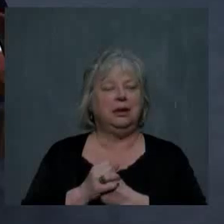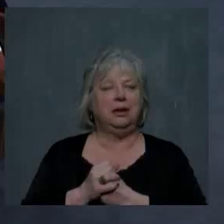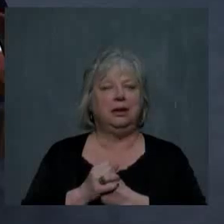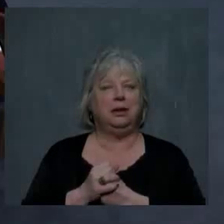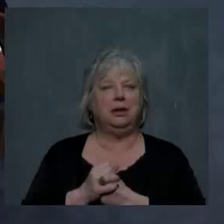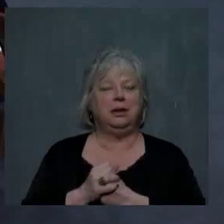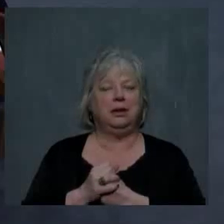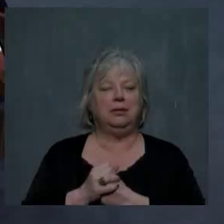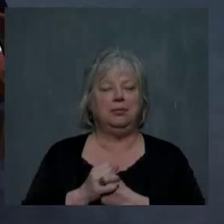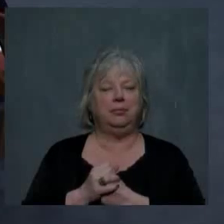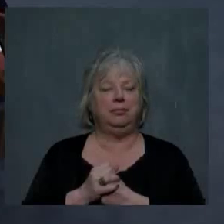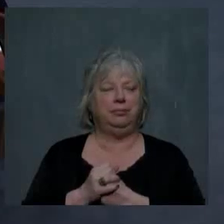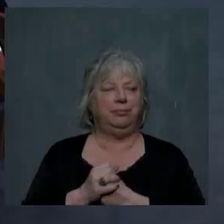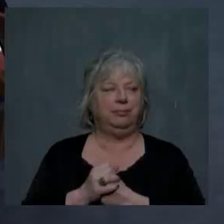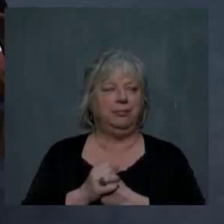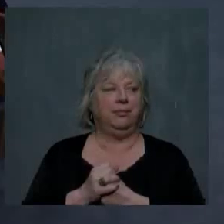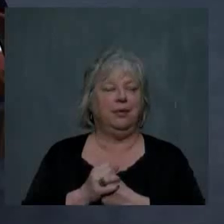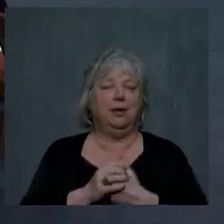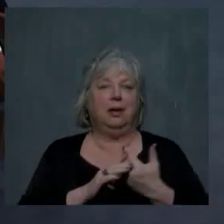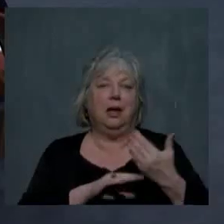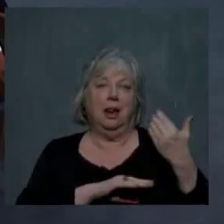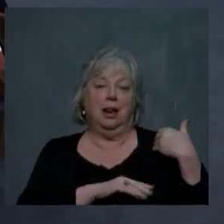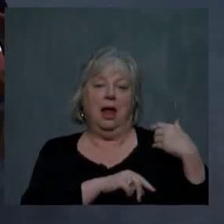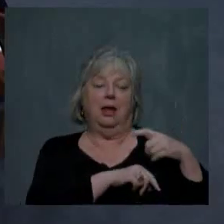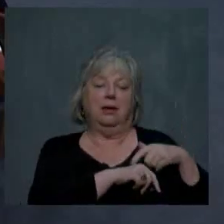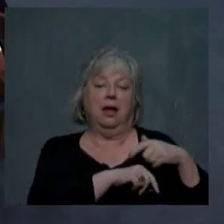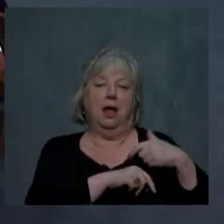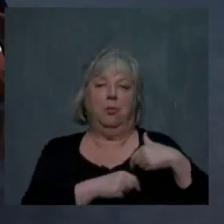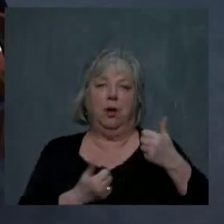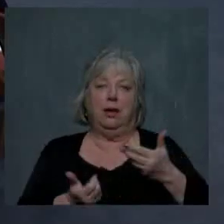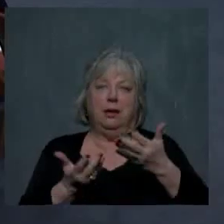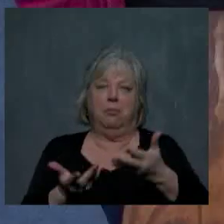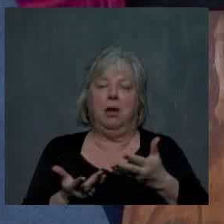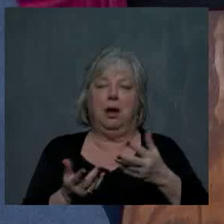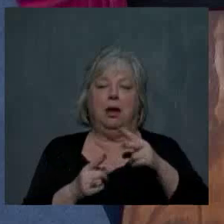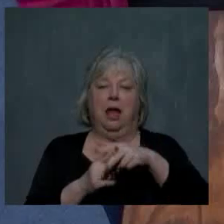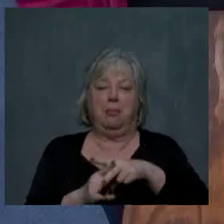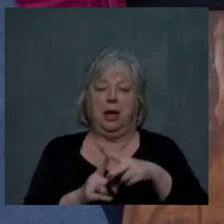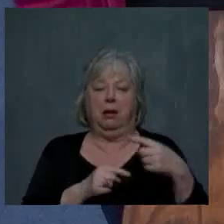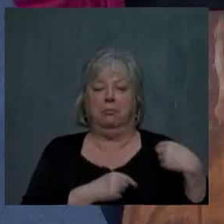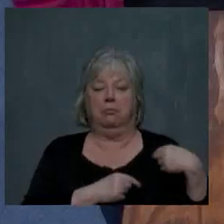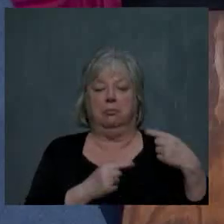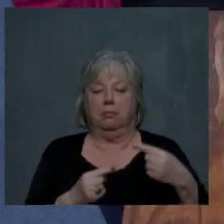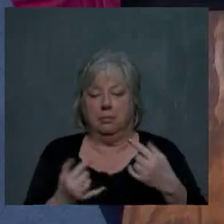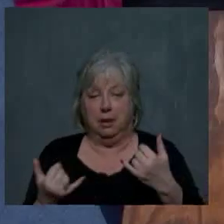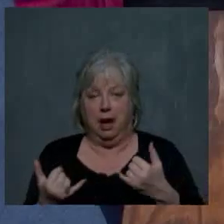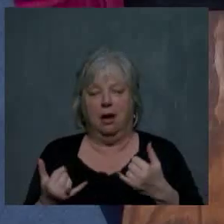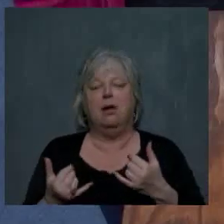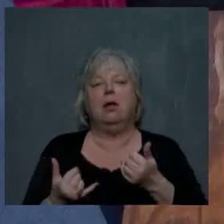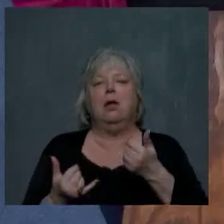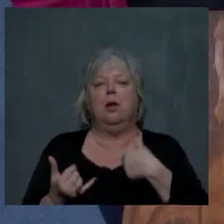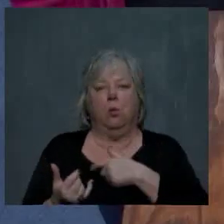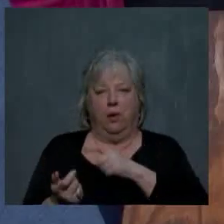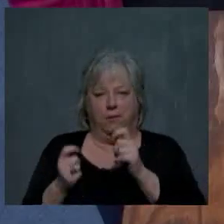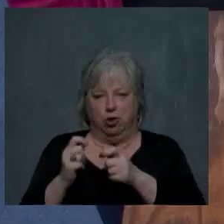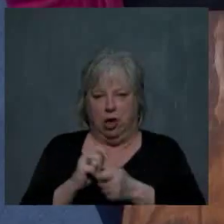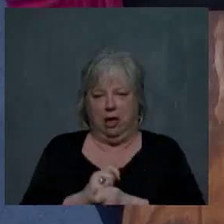since the last time that we proposed or we submitted the application, there were several things that have